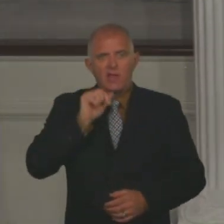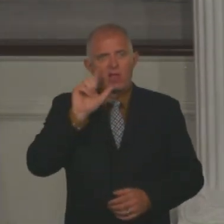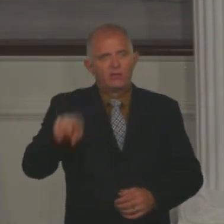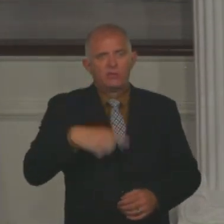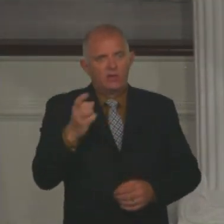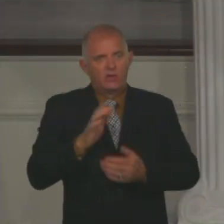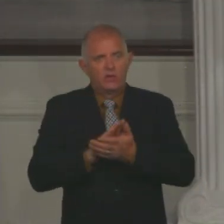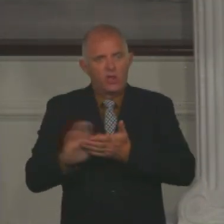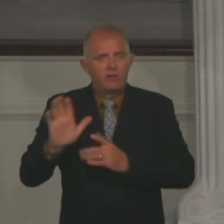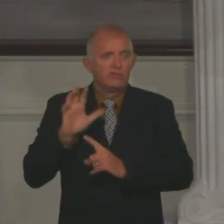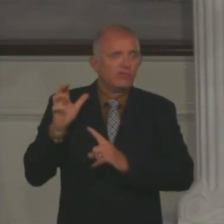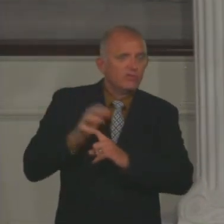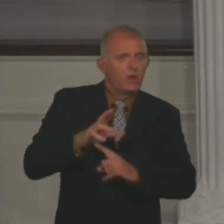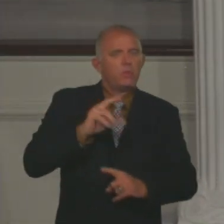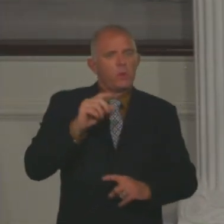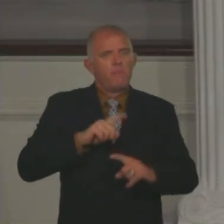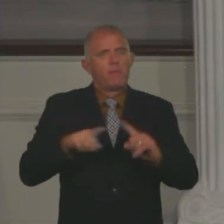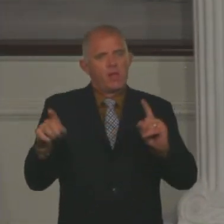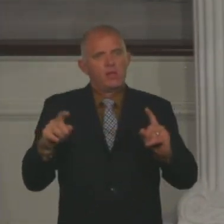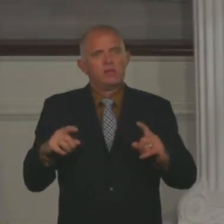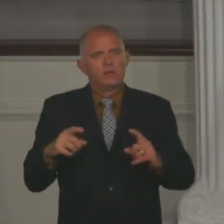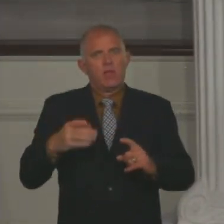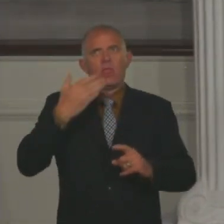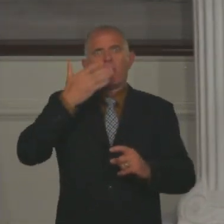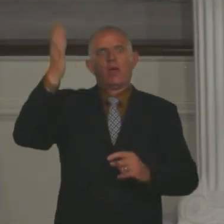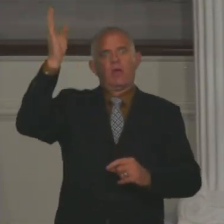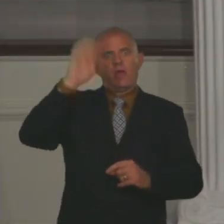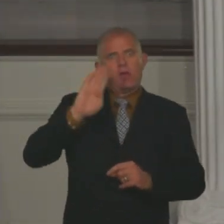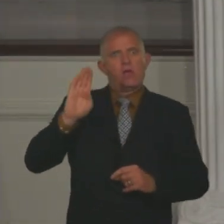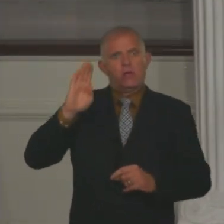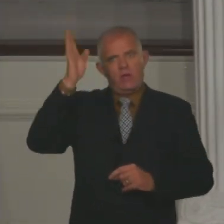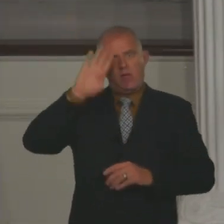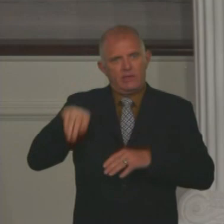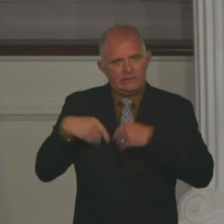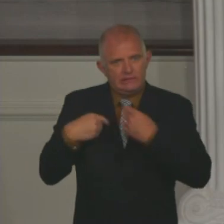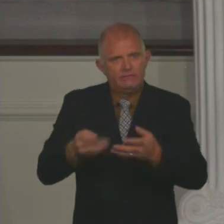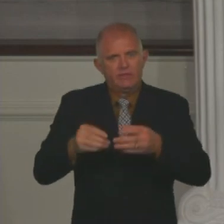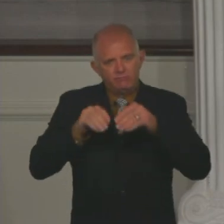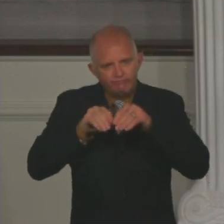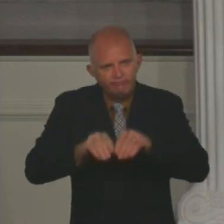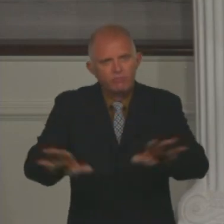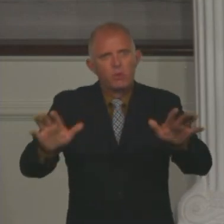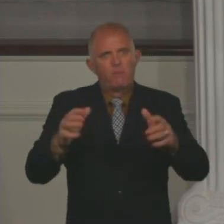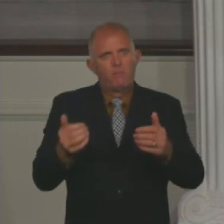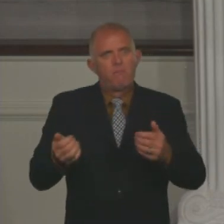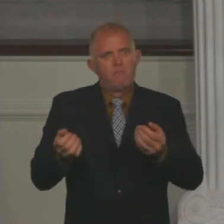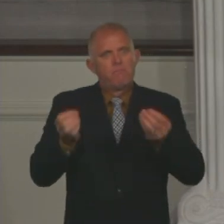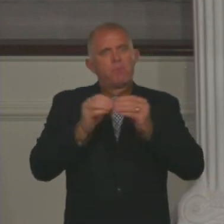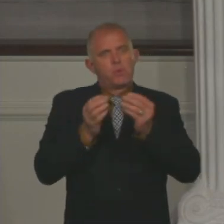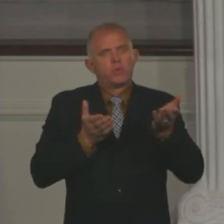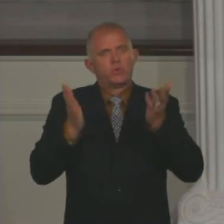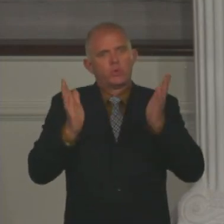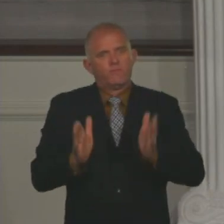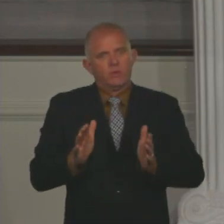college, but I thank for the heritage of putting out servants of Christ who are not finding it there,